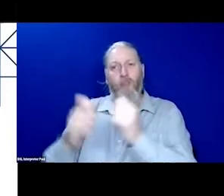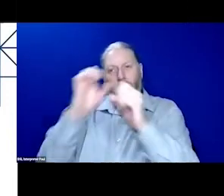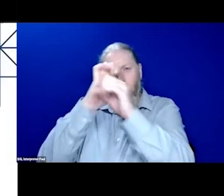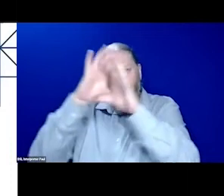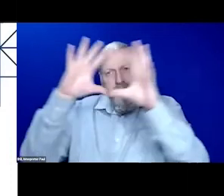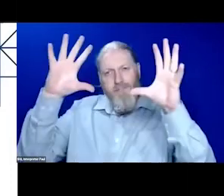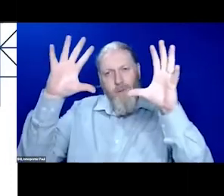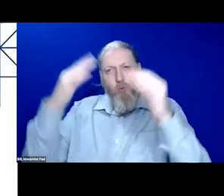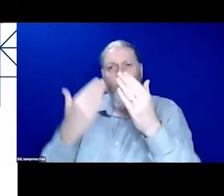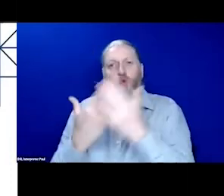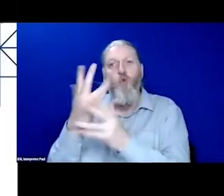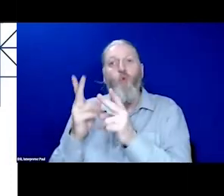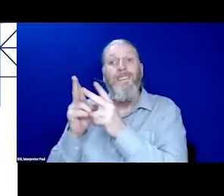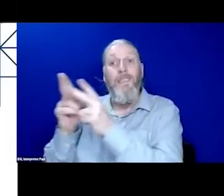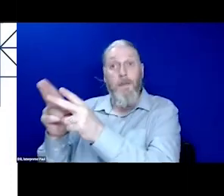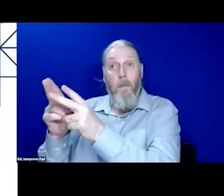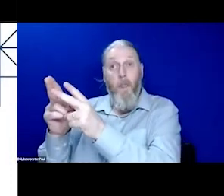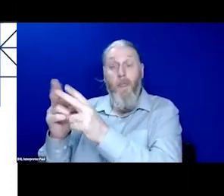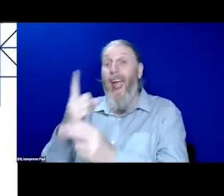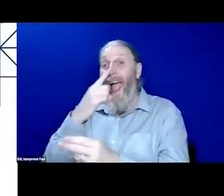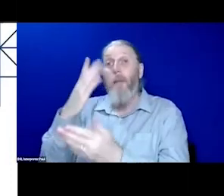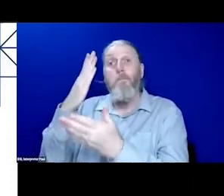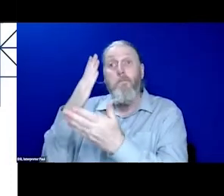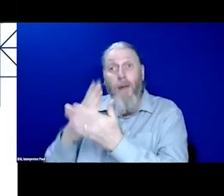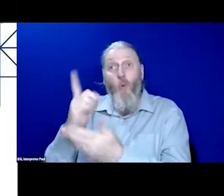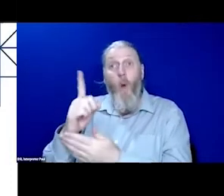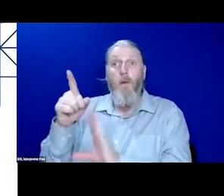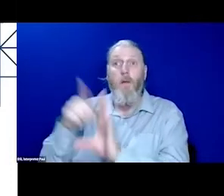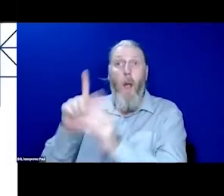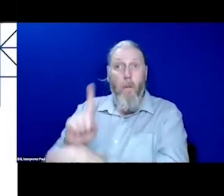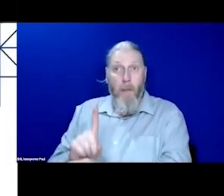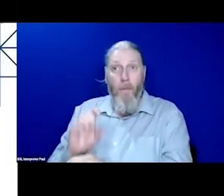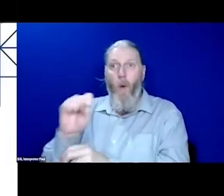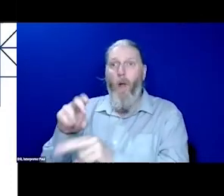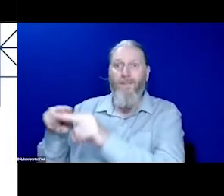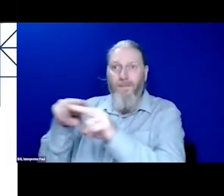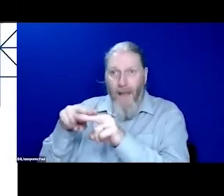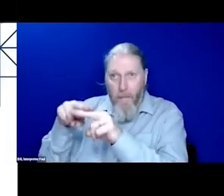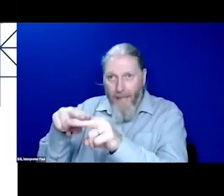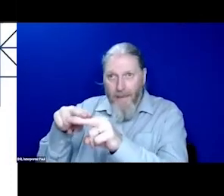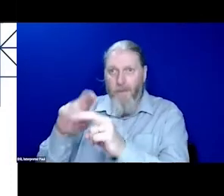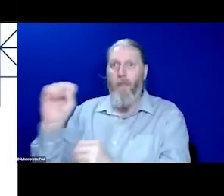into equipping young people, their families, as individuals, as